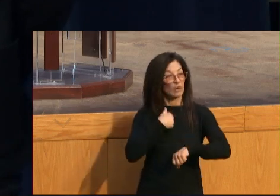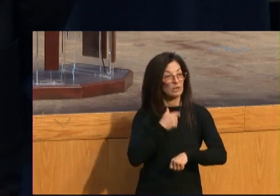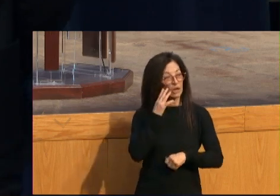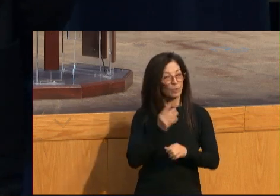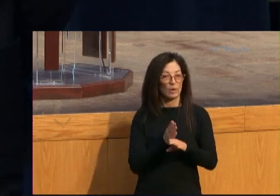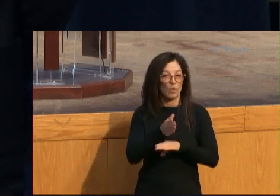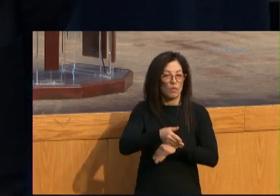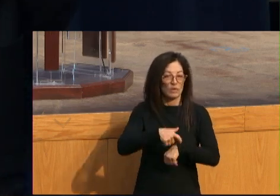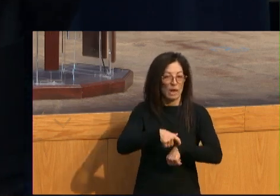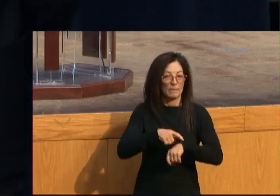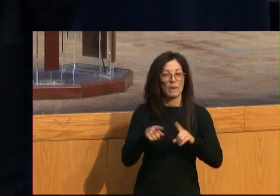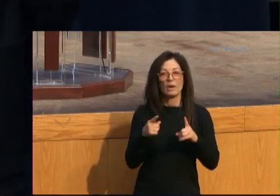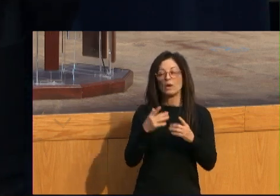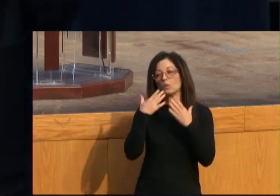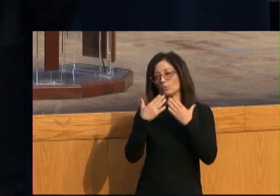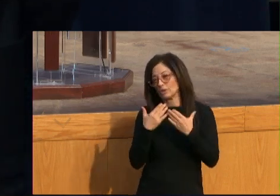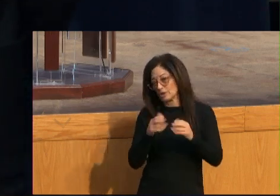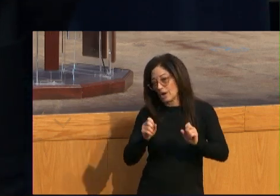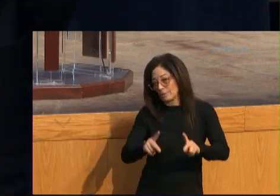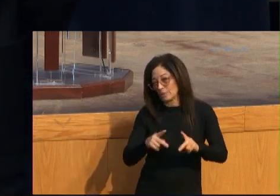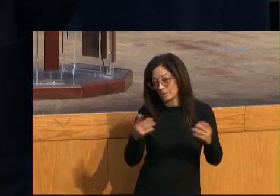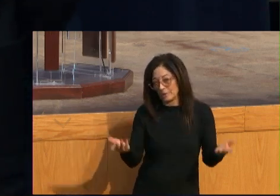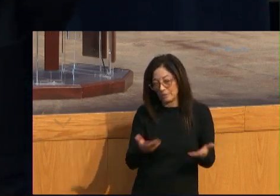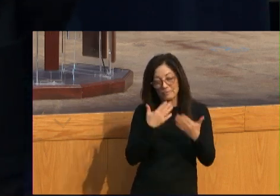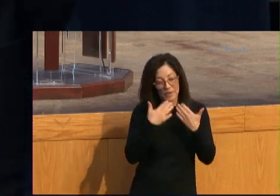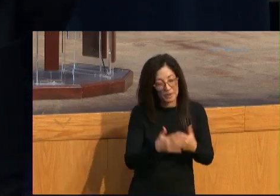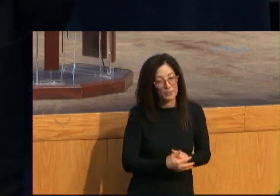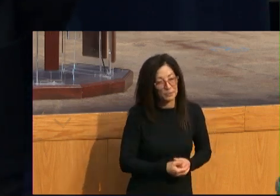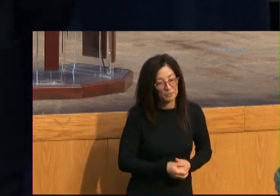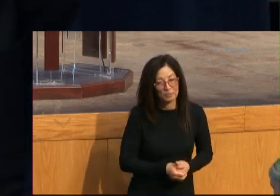over, but we appreciate the opportunity to be here. So thank you.